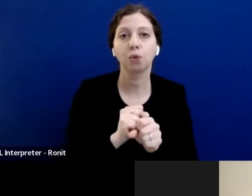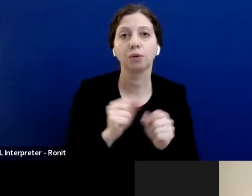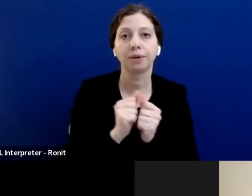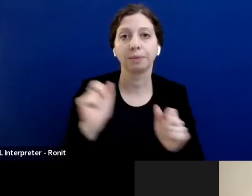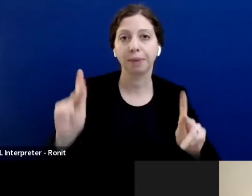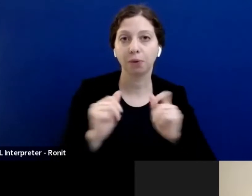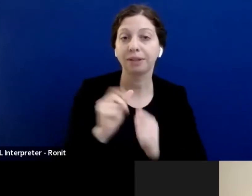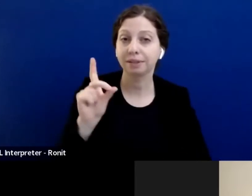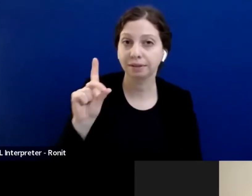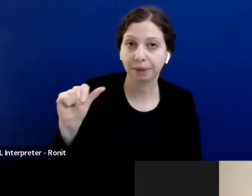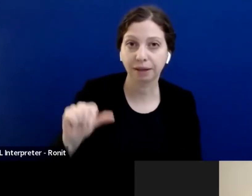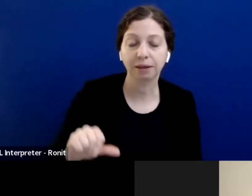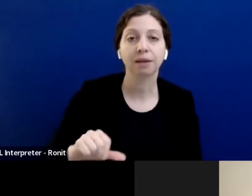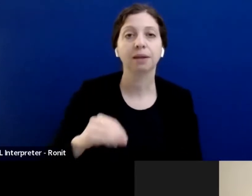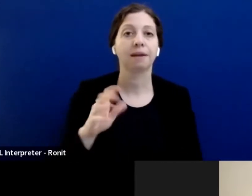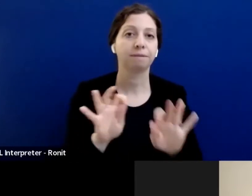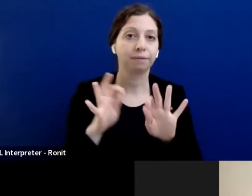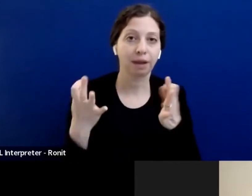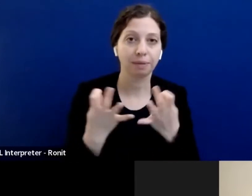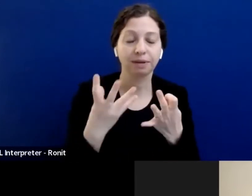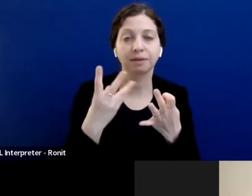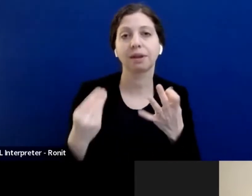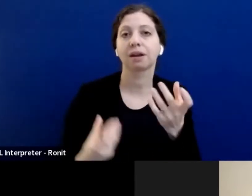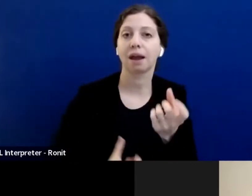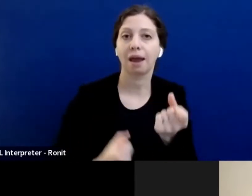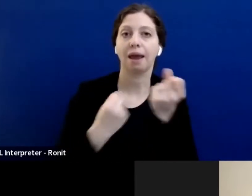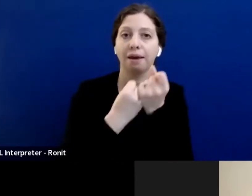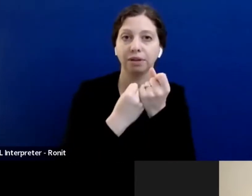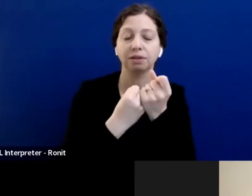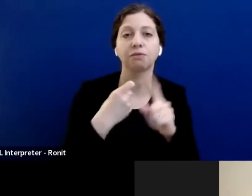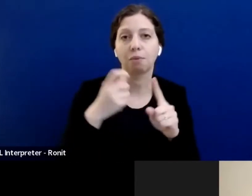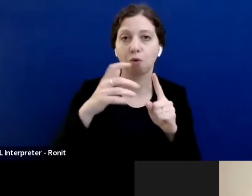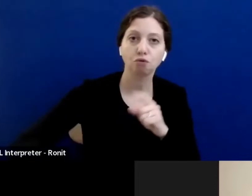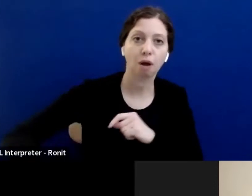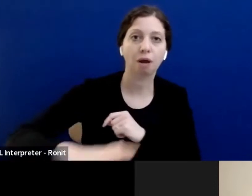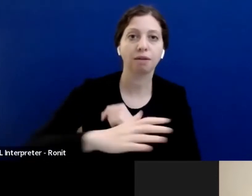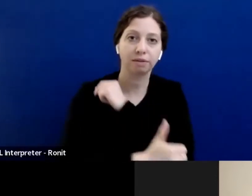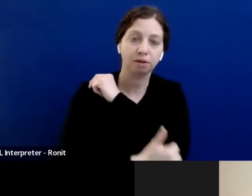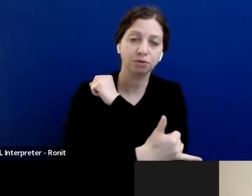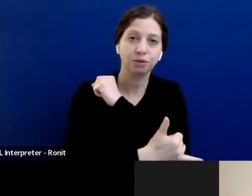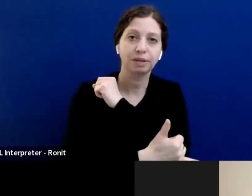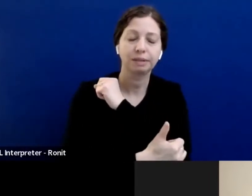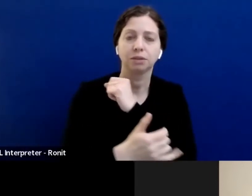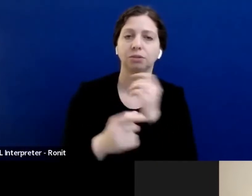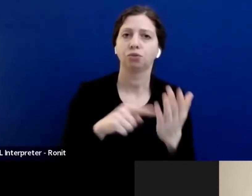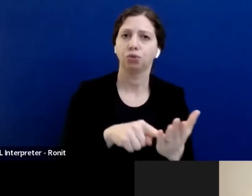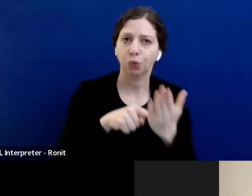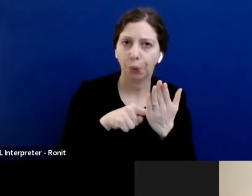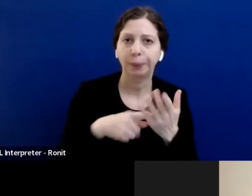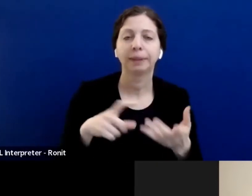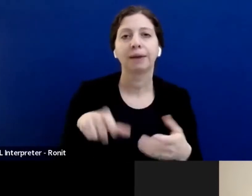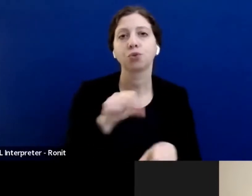with disabilities and families and advocates from across the country. And it's shown me that we have to